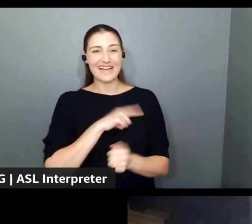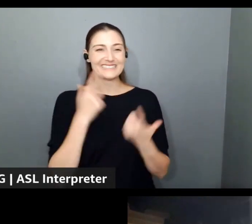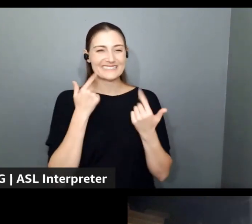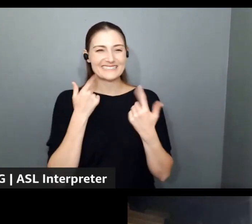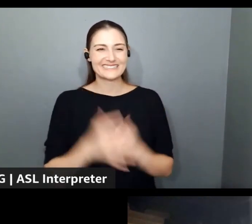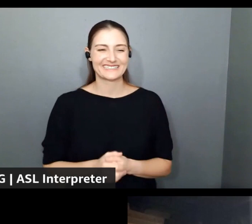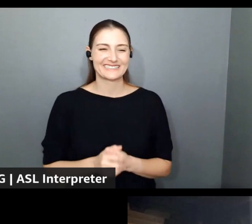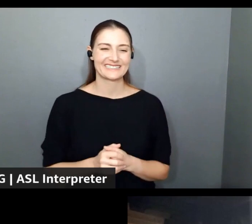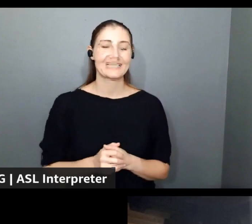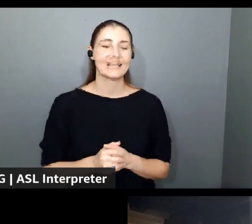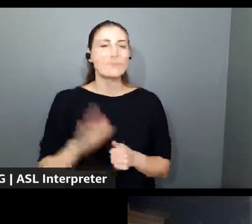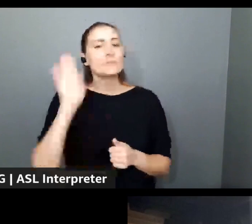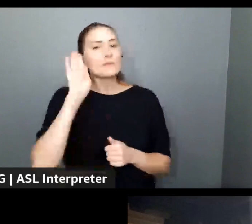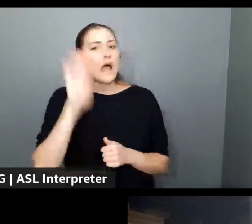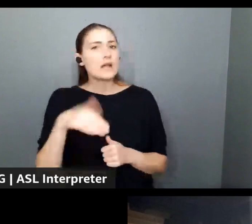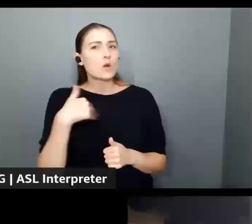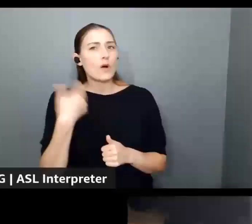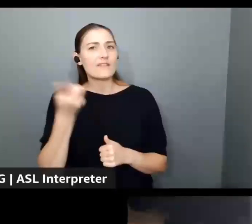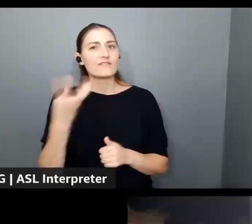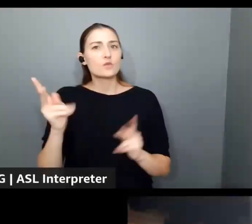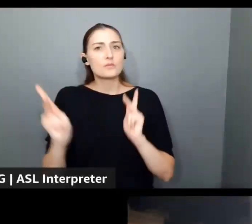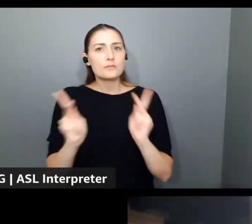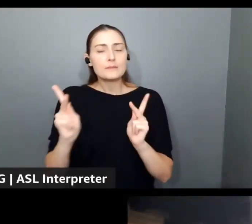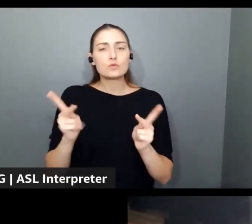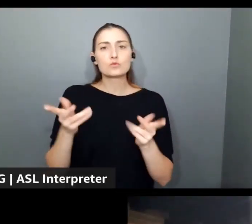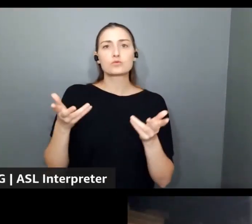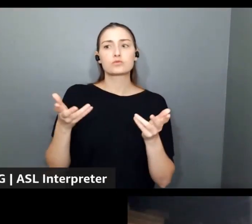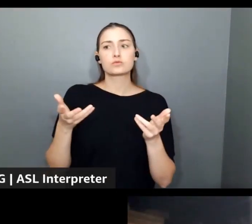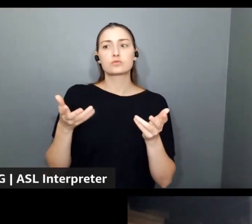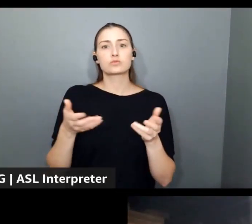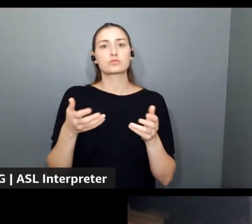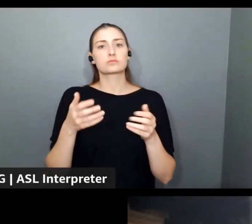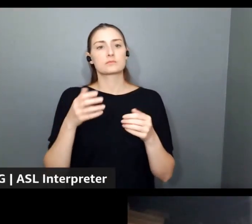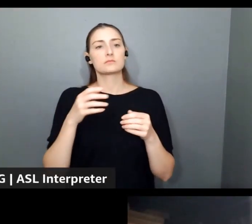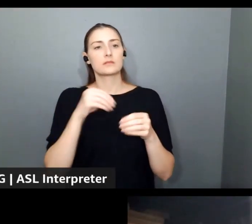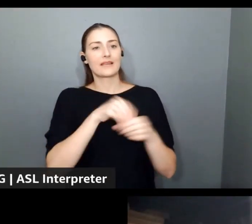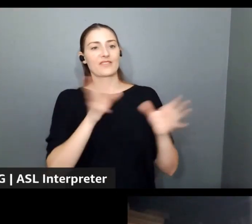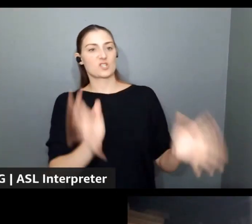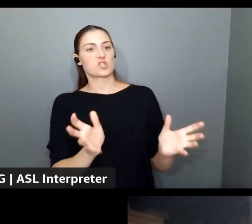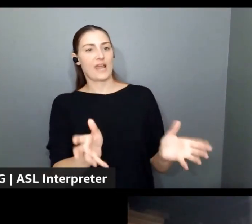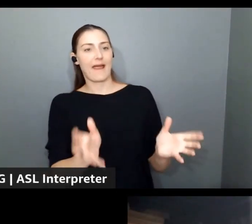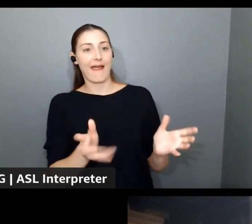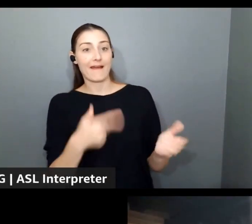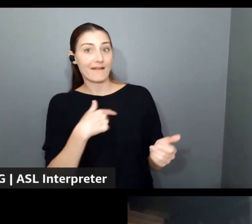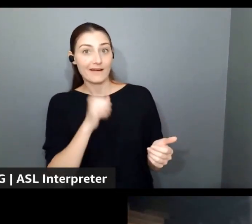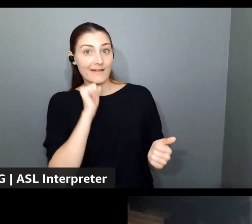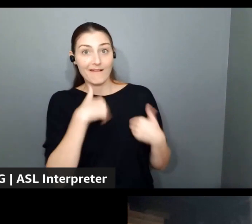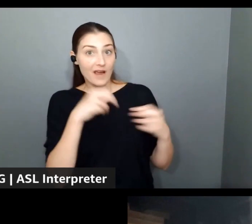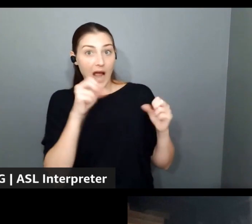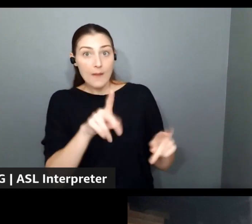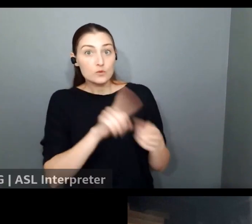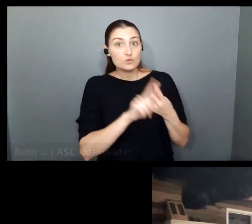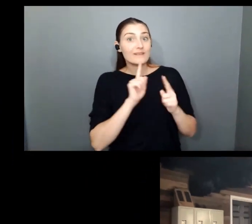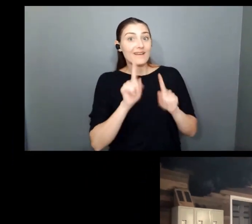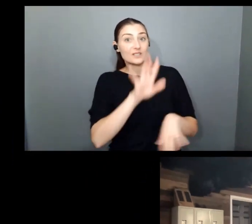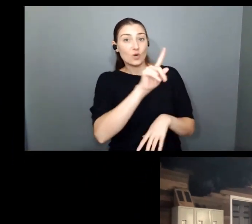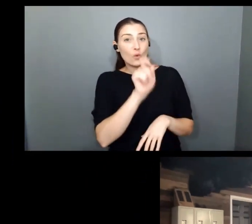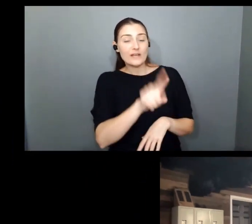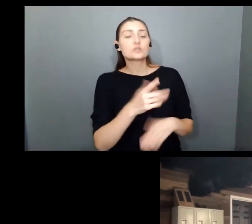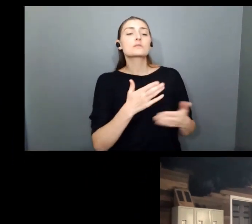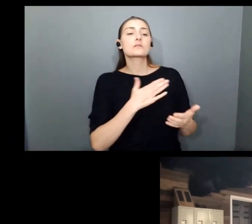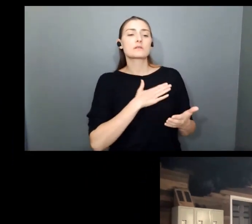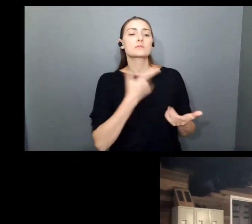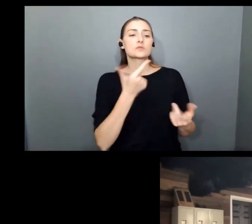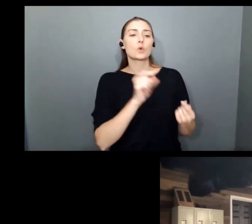there were some people who had some questions that came in the chat. If we didn't get to answer your question, please go to AWS Repost. It's